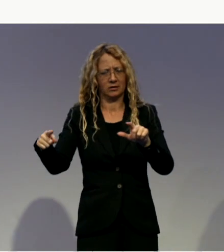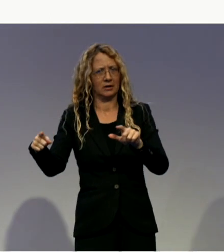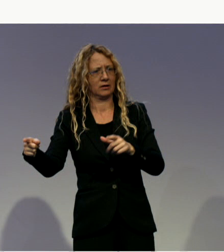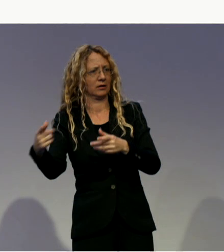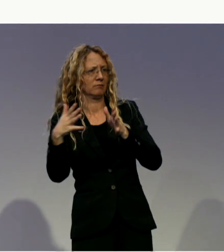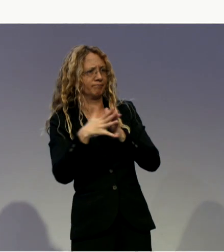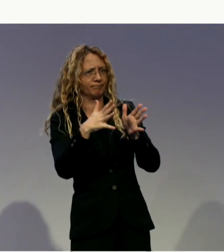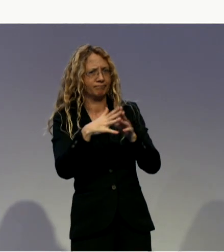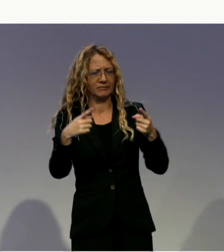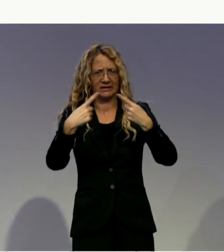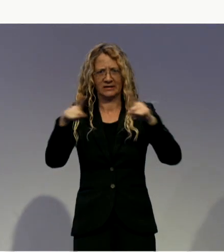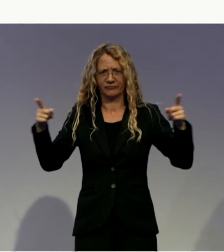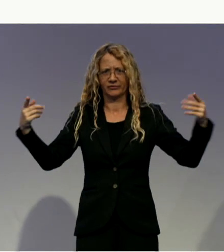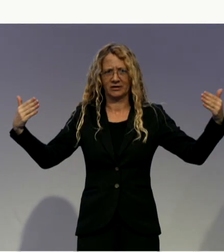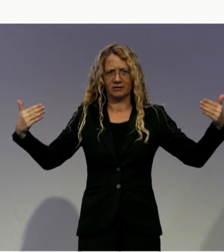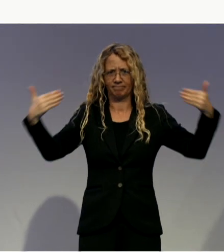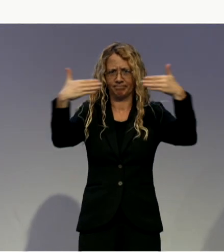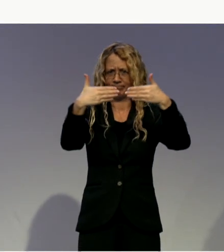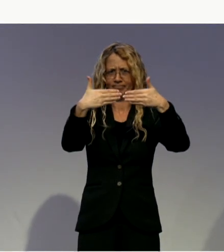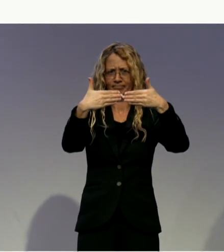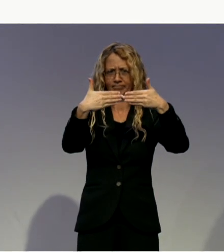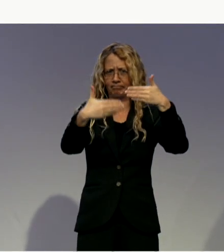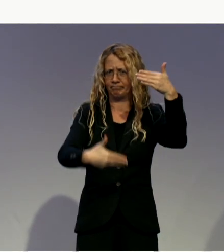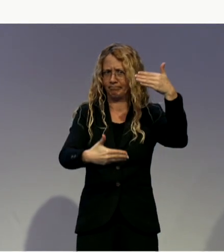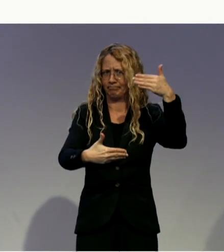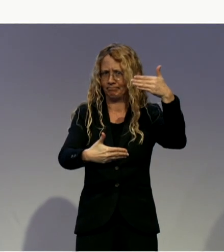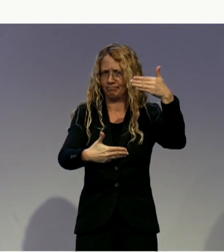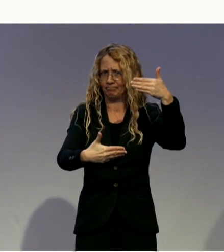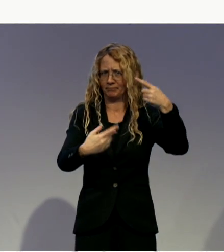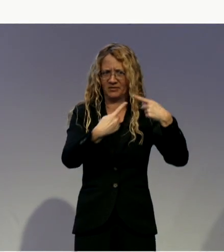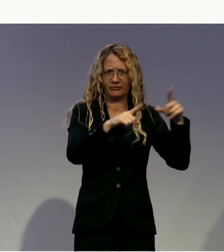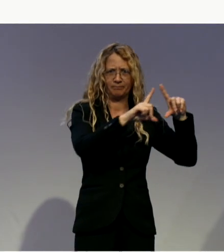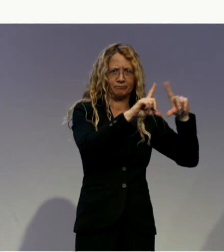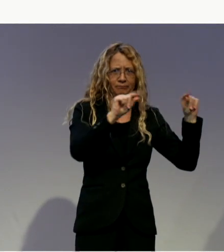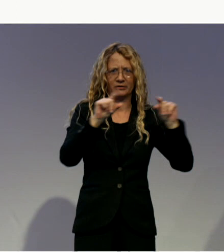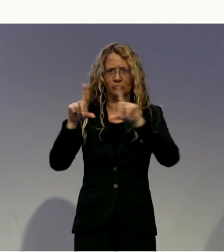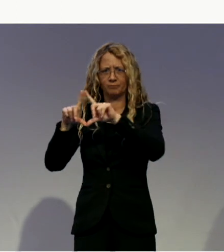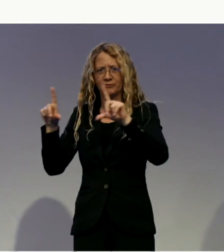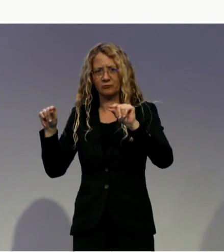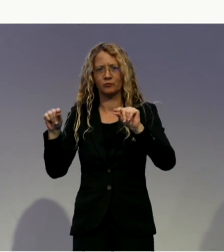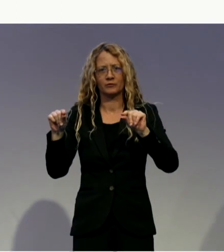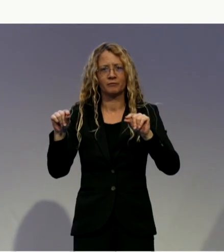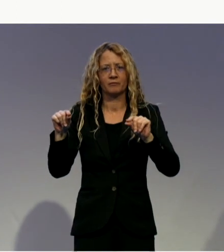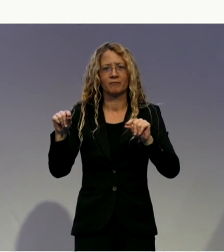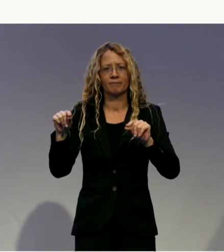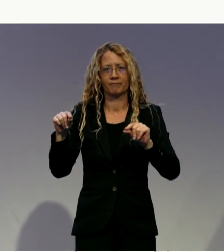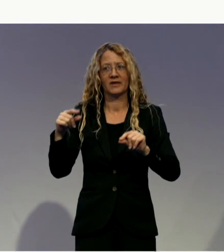else. I did my first media interview at the age of 2.5.